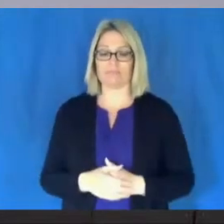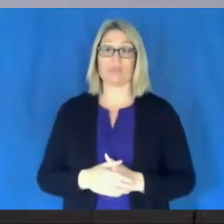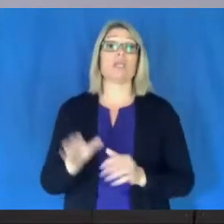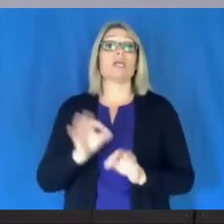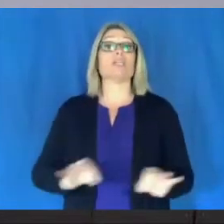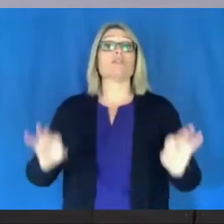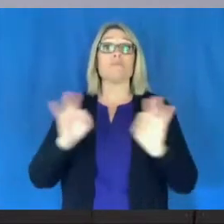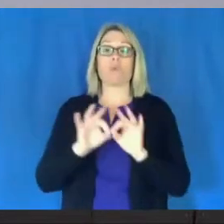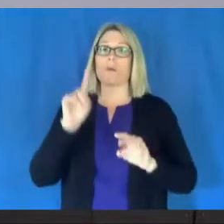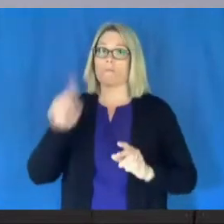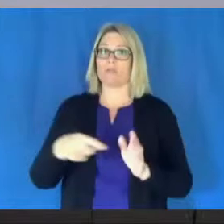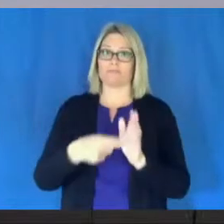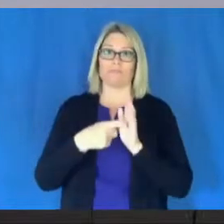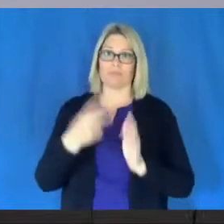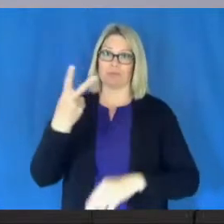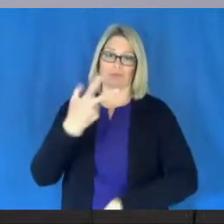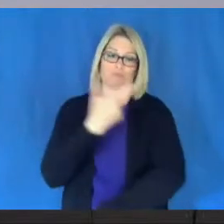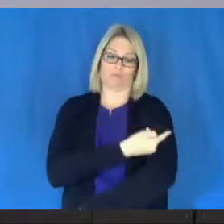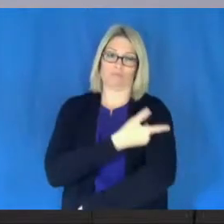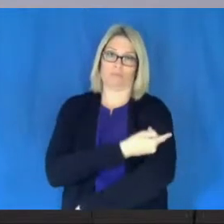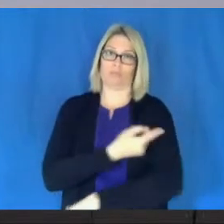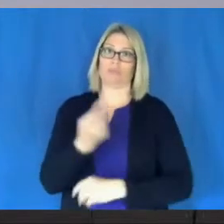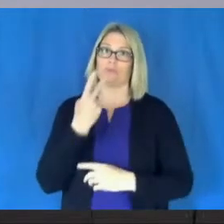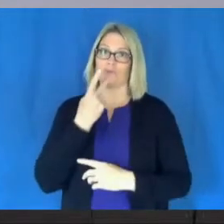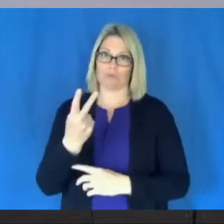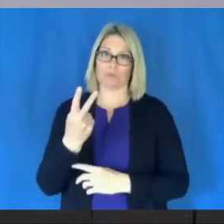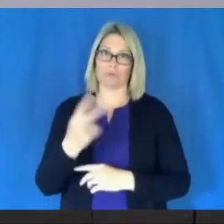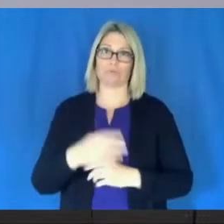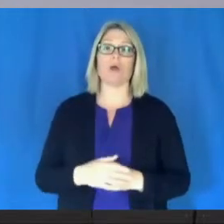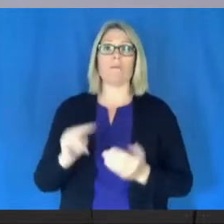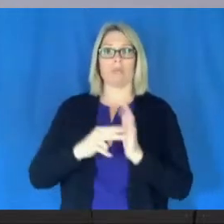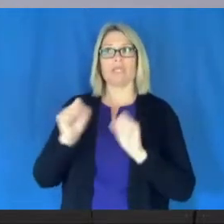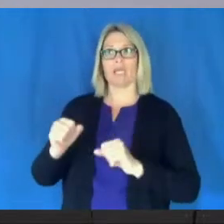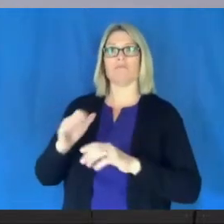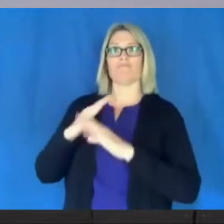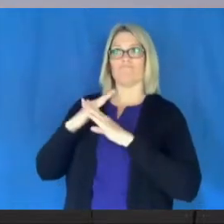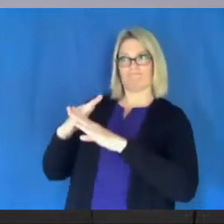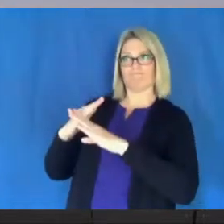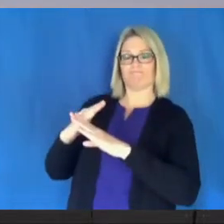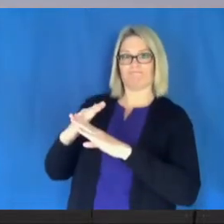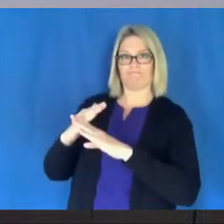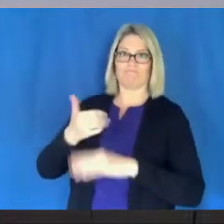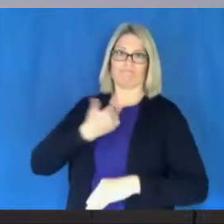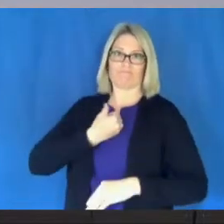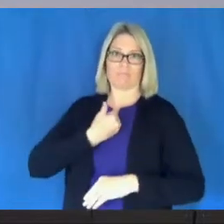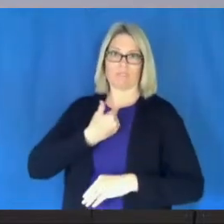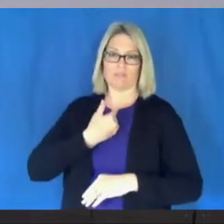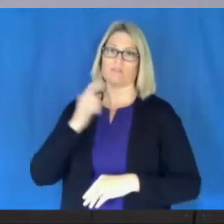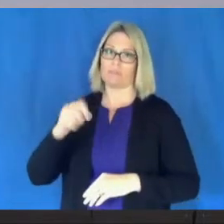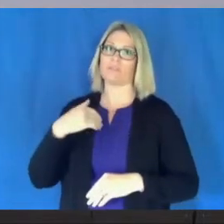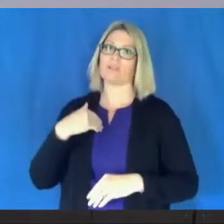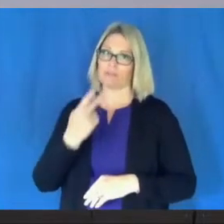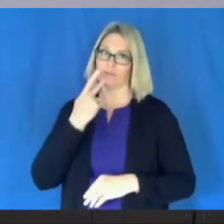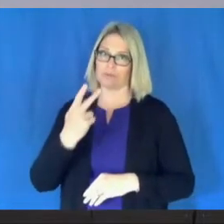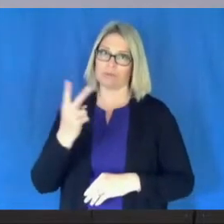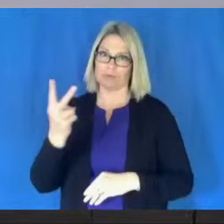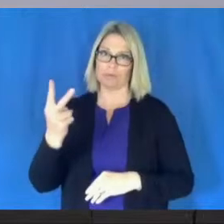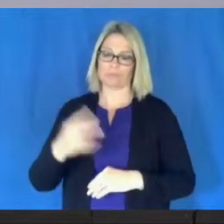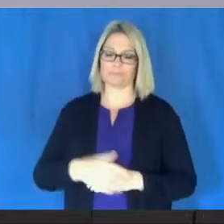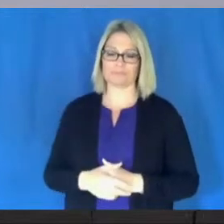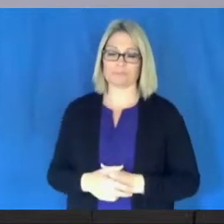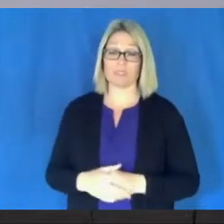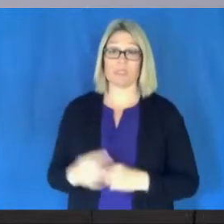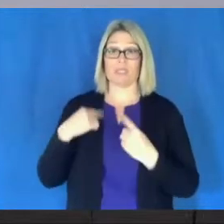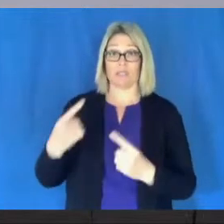2 doses to ensure that they have sustained protection from COVID-19. In the next 2 months,